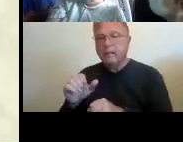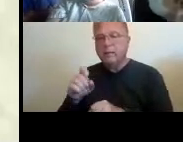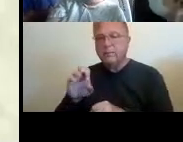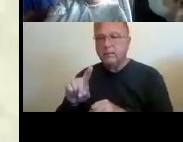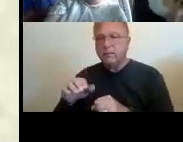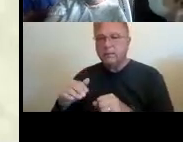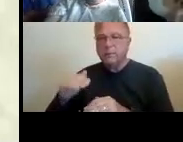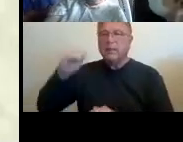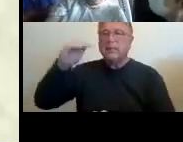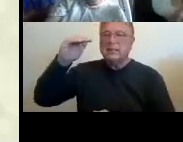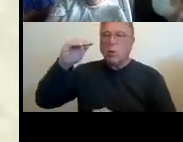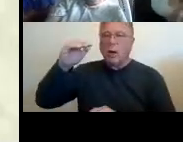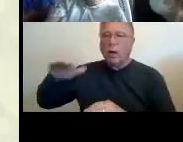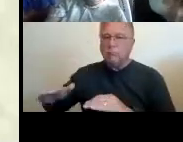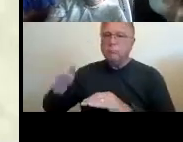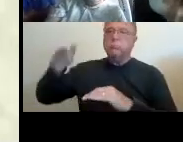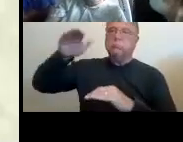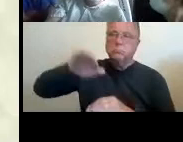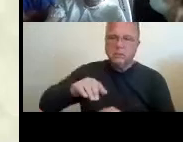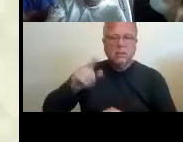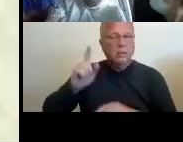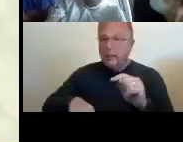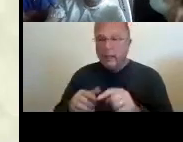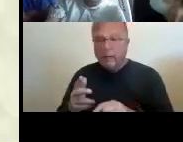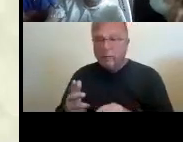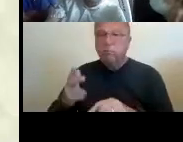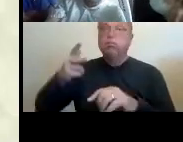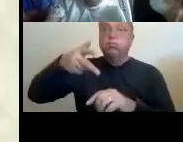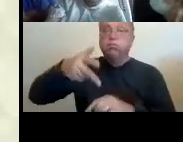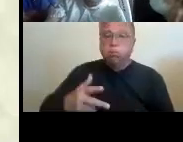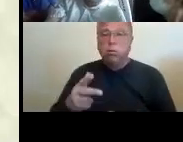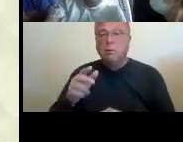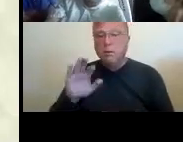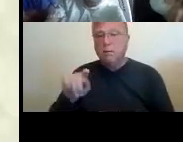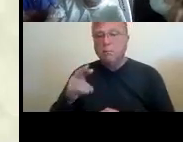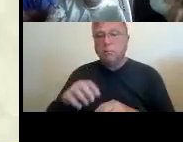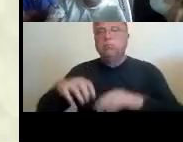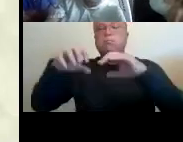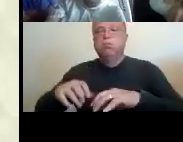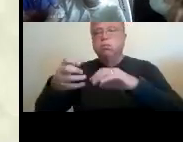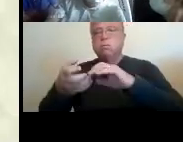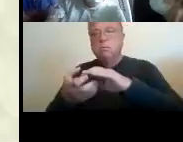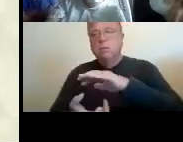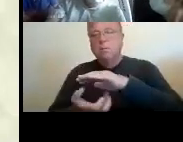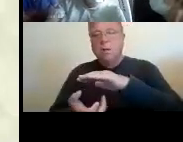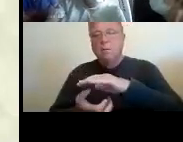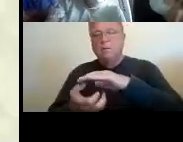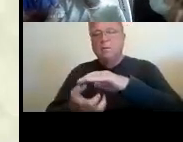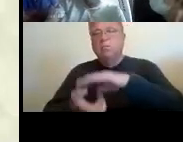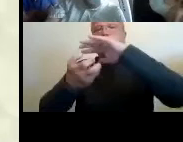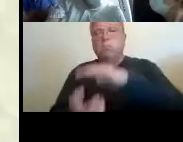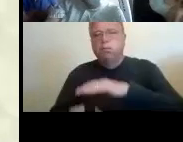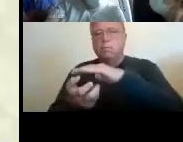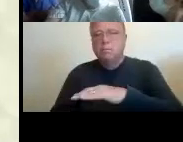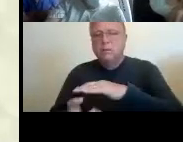high that you can't even go 5 miles an hour. I mean, it really rips out the bottom of cars. So if you were going to put speed bumps